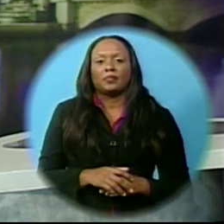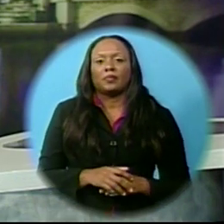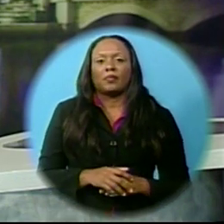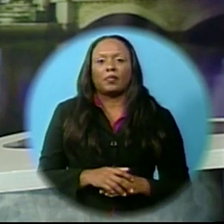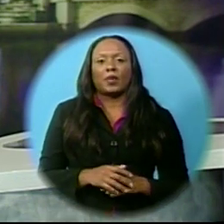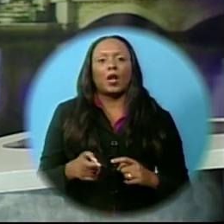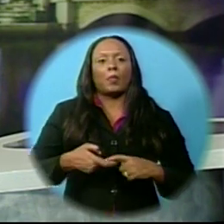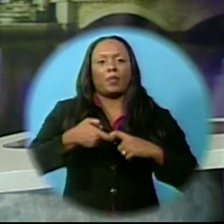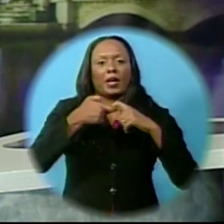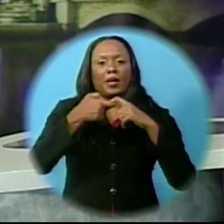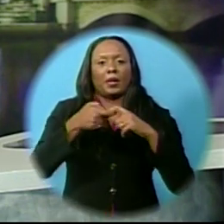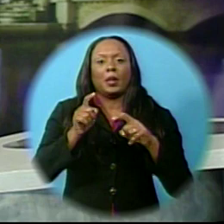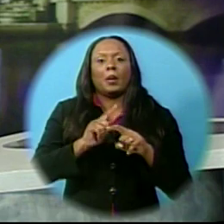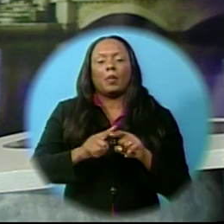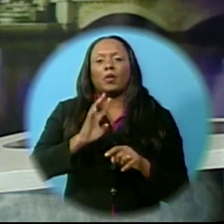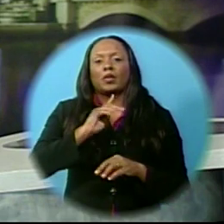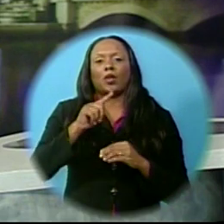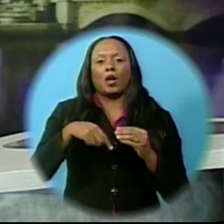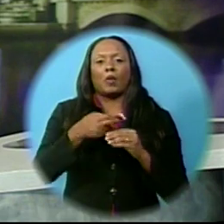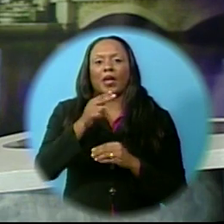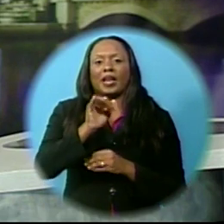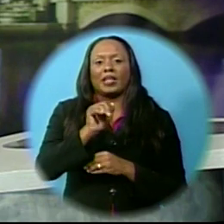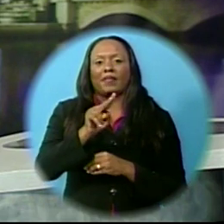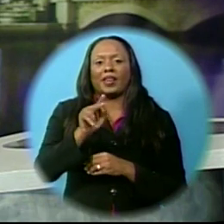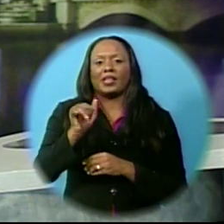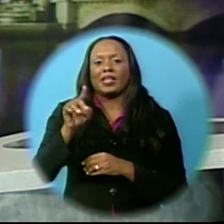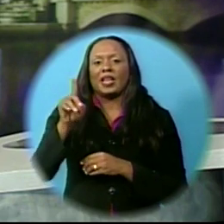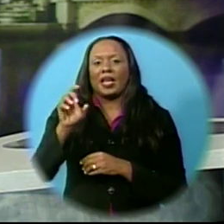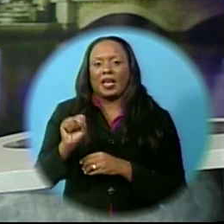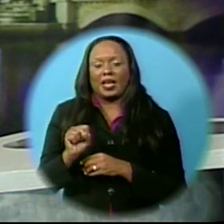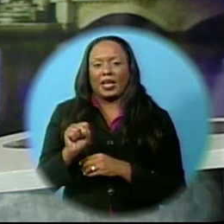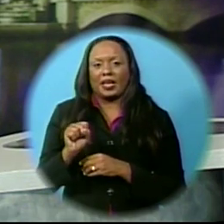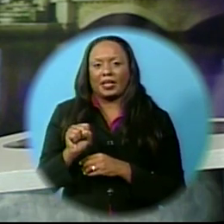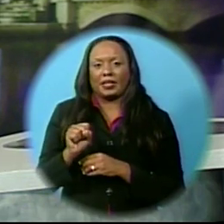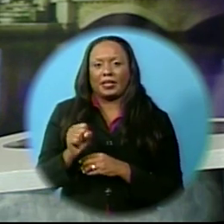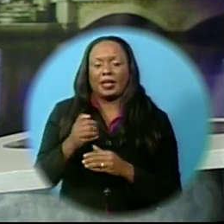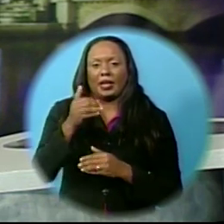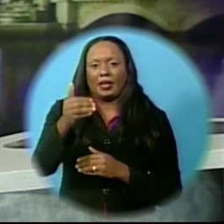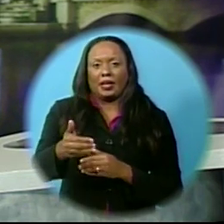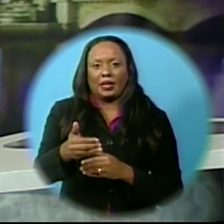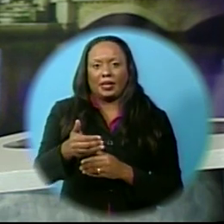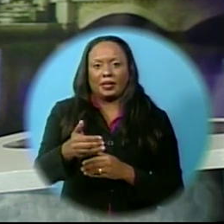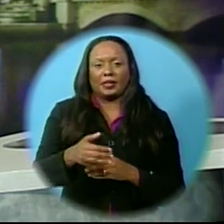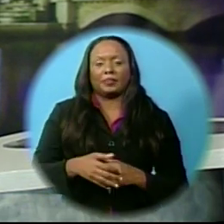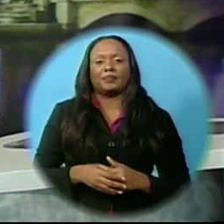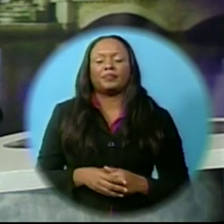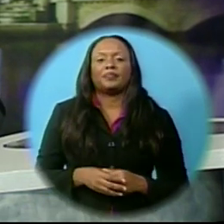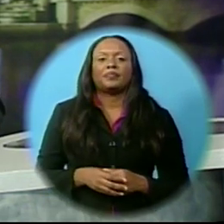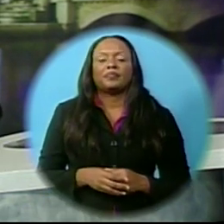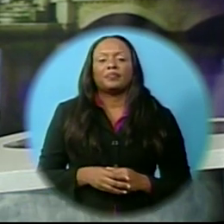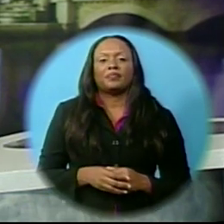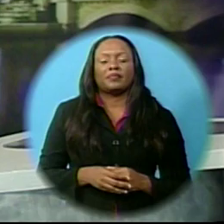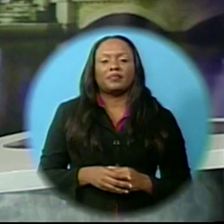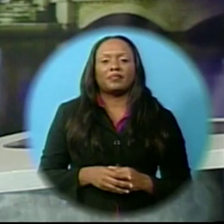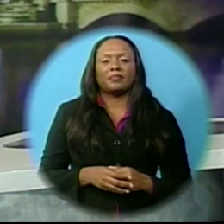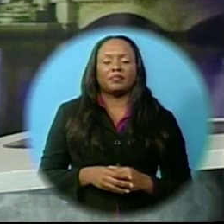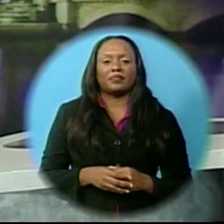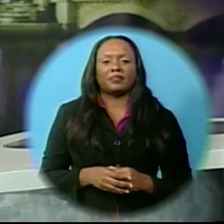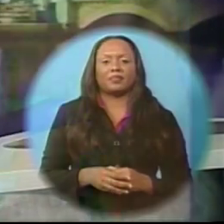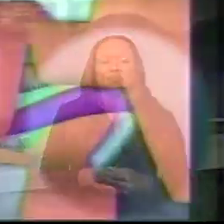Coming up after this break, a case made for the issue of HIV AIDS as it relates to older people to be put on the front burner.